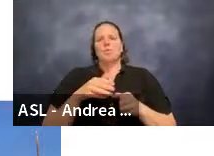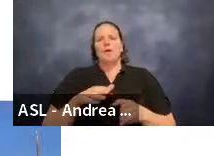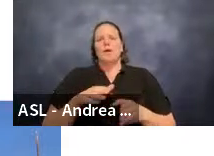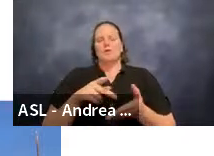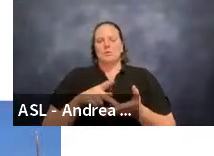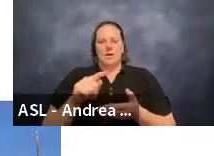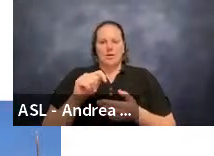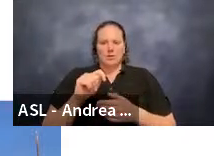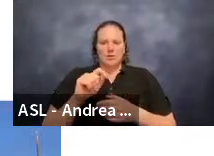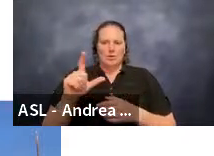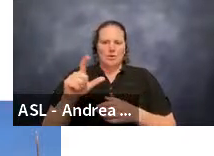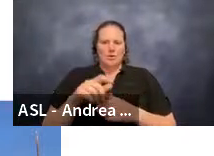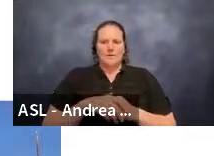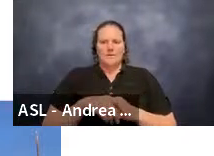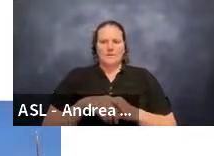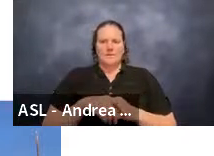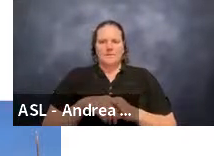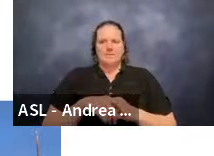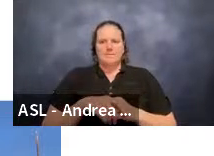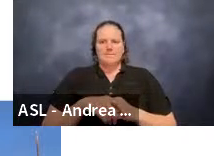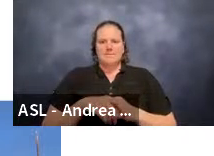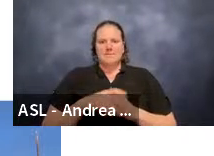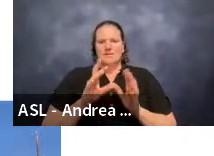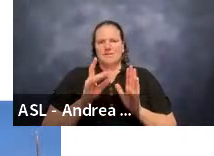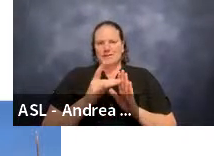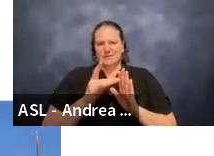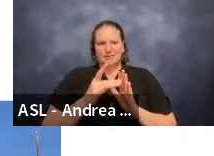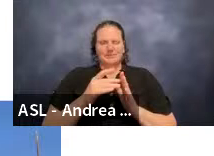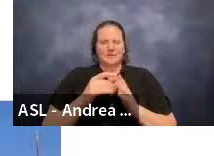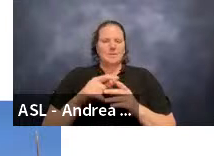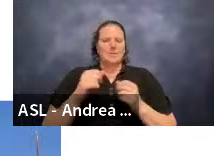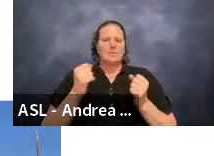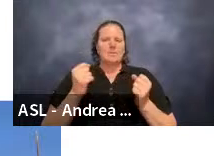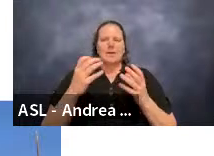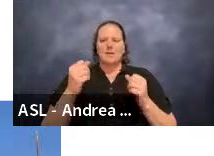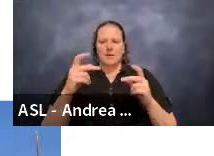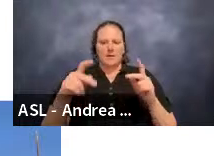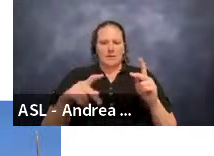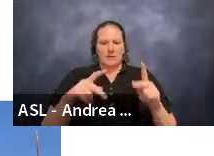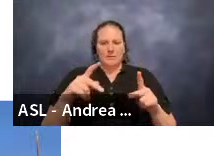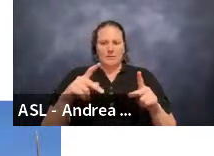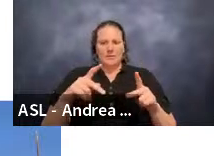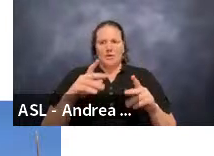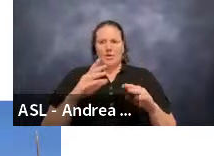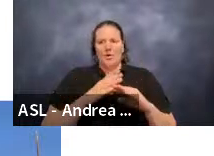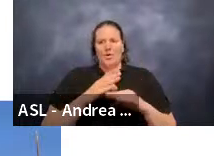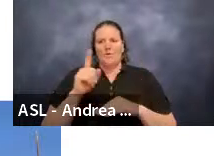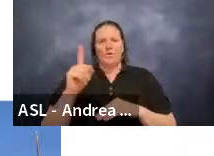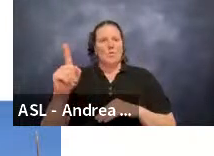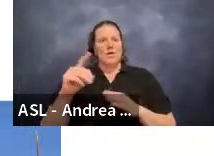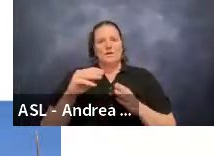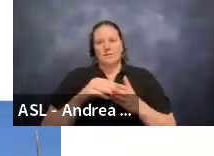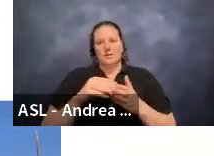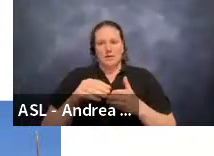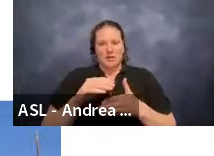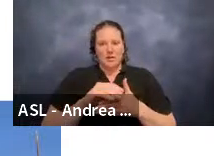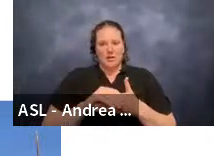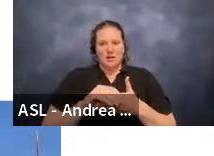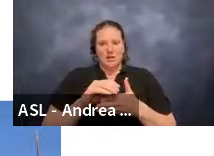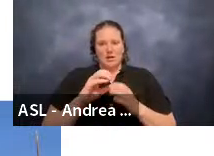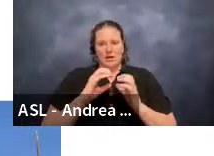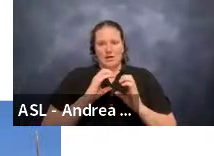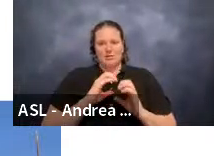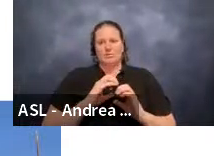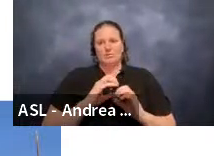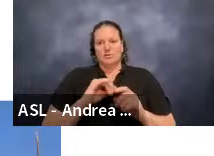toll and use a toll system. So as I said, there are many, many people out there, over 1 million customers that have accounts,